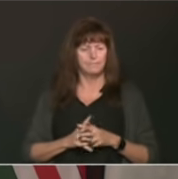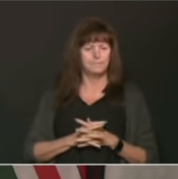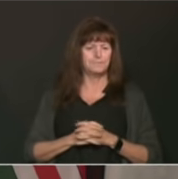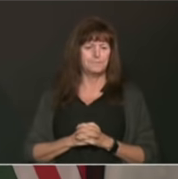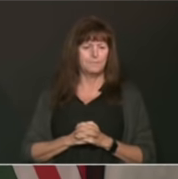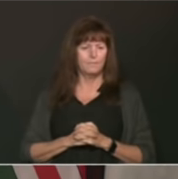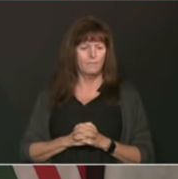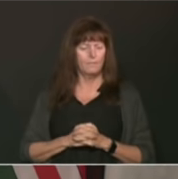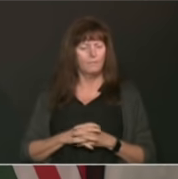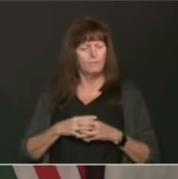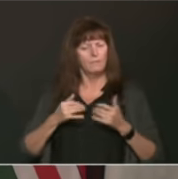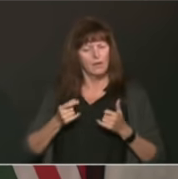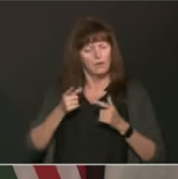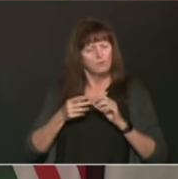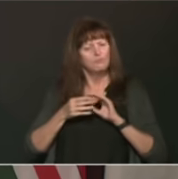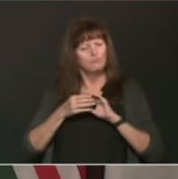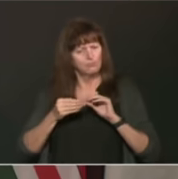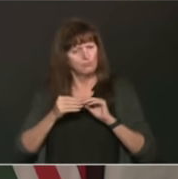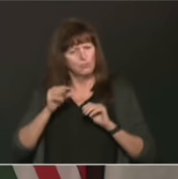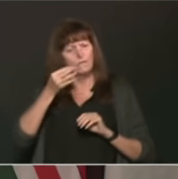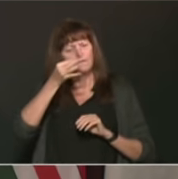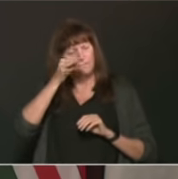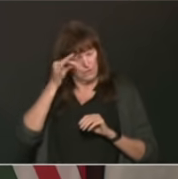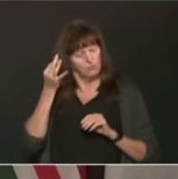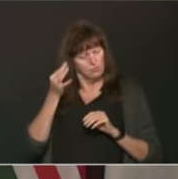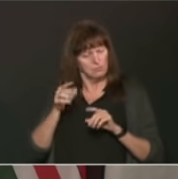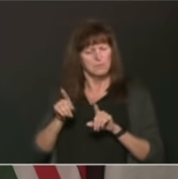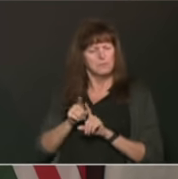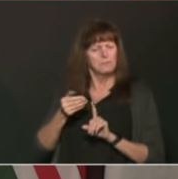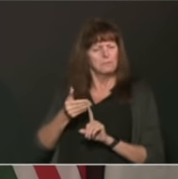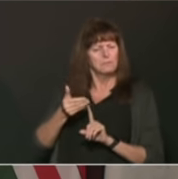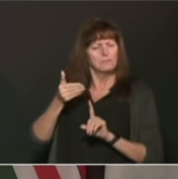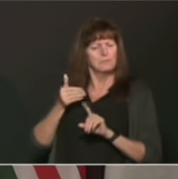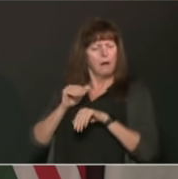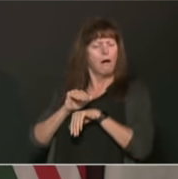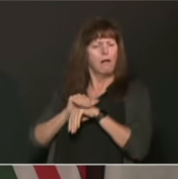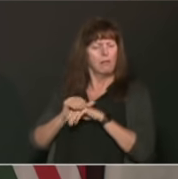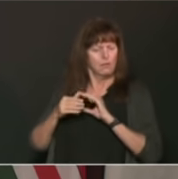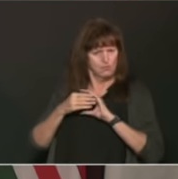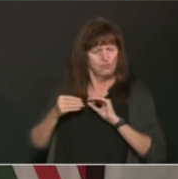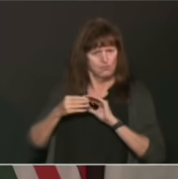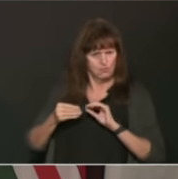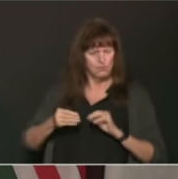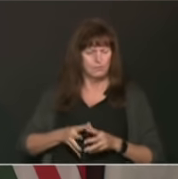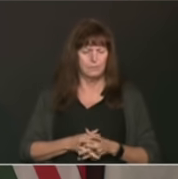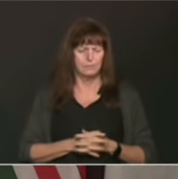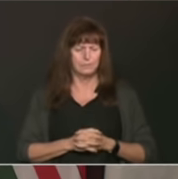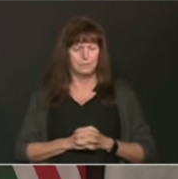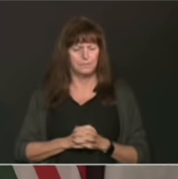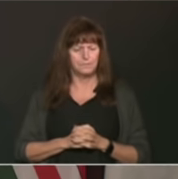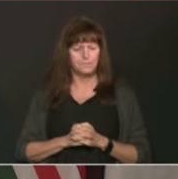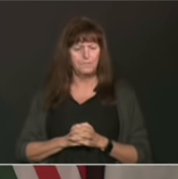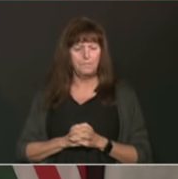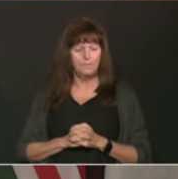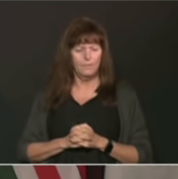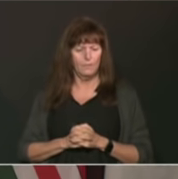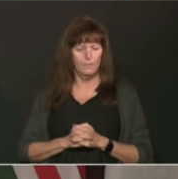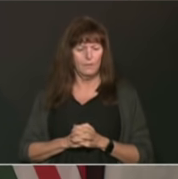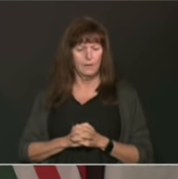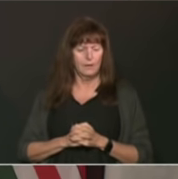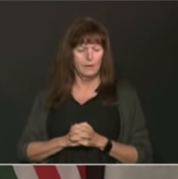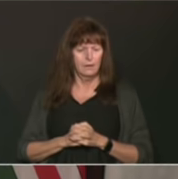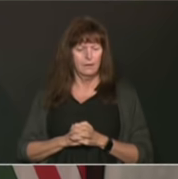And when we gather inside with a group of people who are fully vaccinated, it's possible for